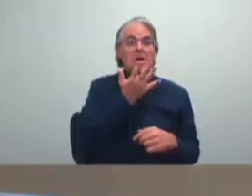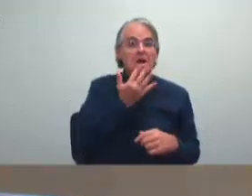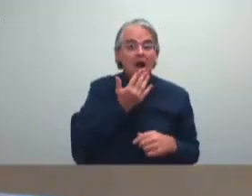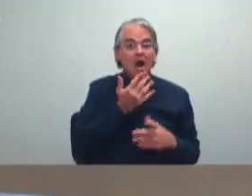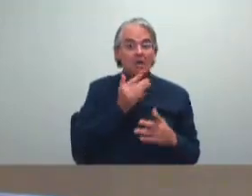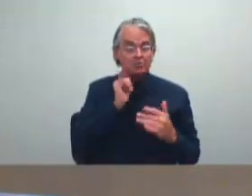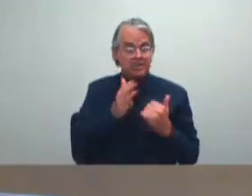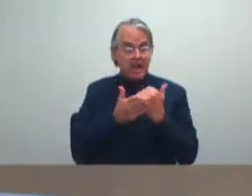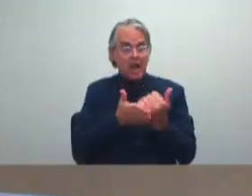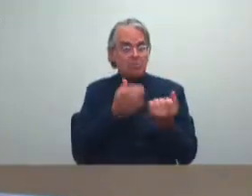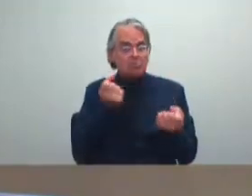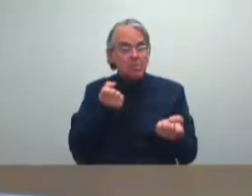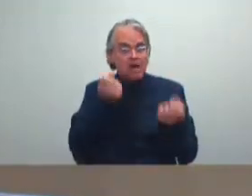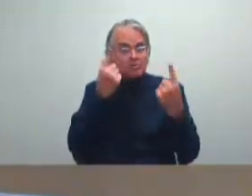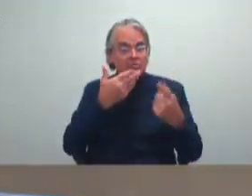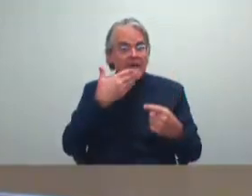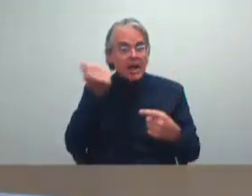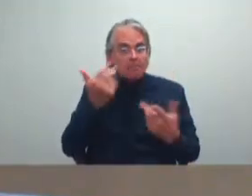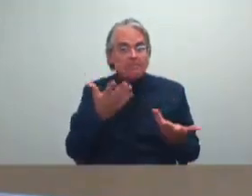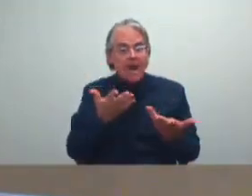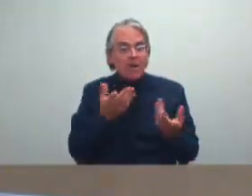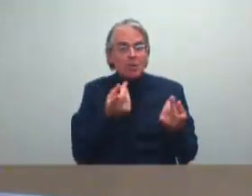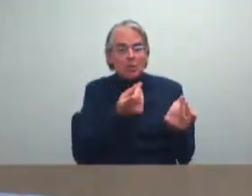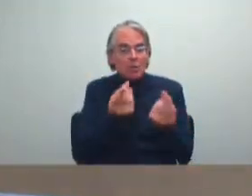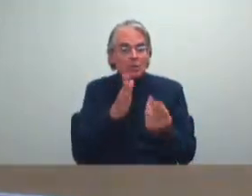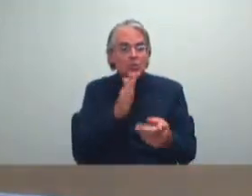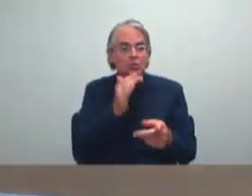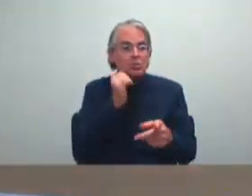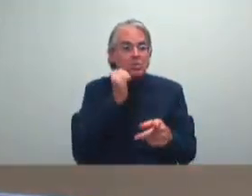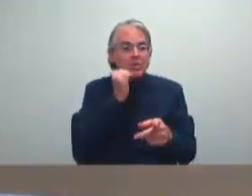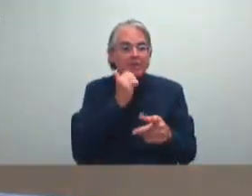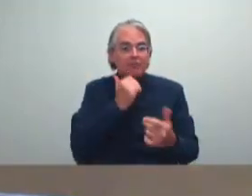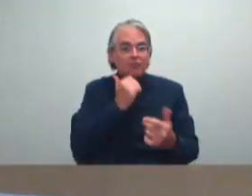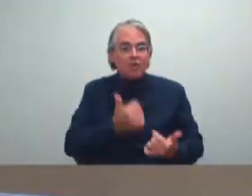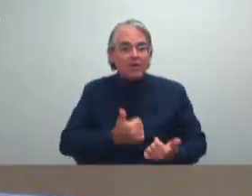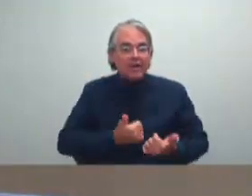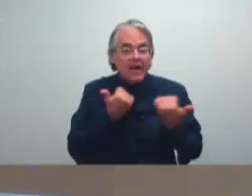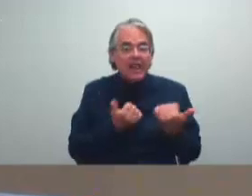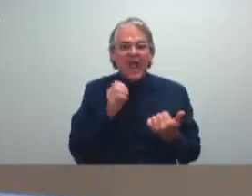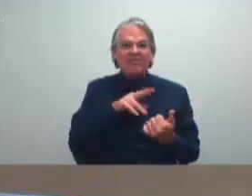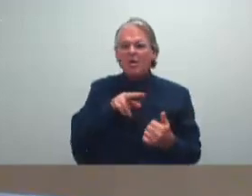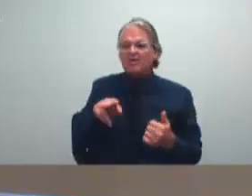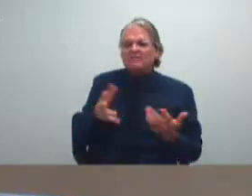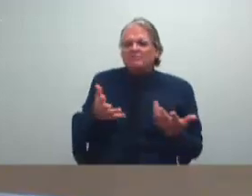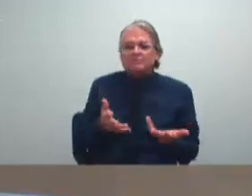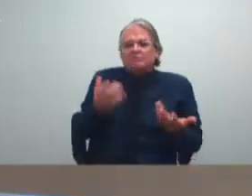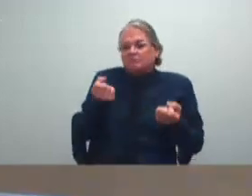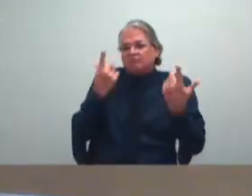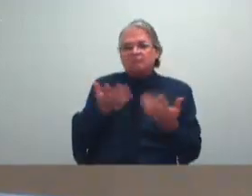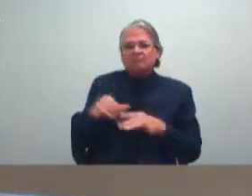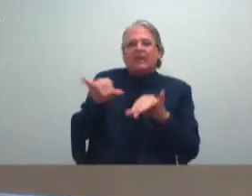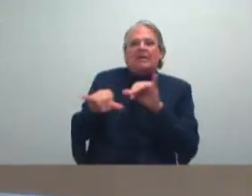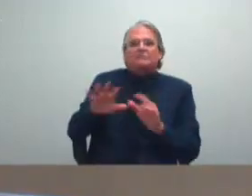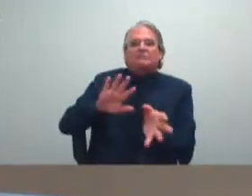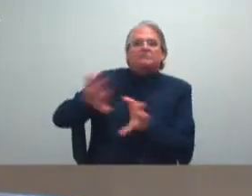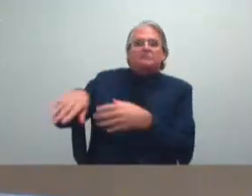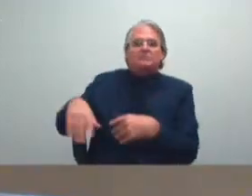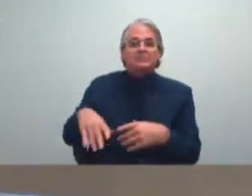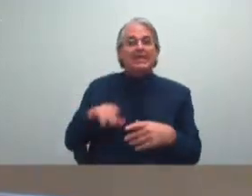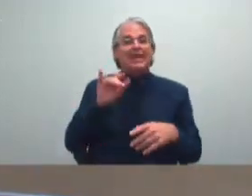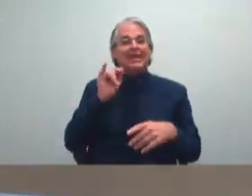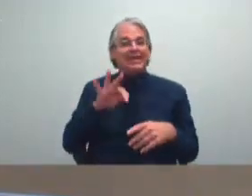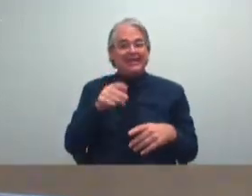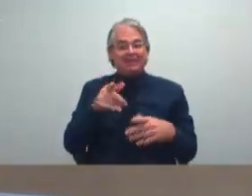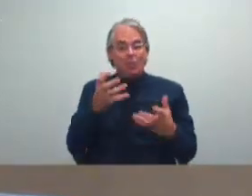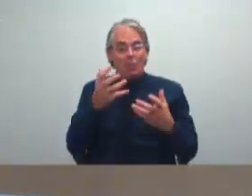just an approximation? And if you're a scientist, I welcome you to contact Dr. Smith, Dr. Nielsen, and talk about ways that